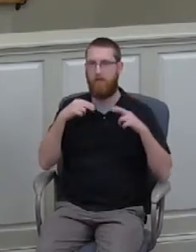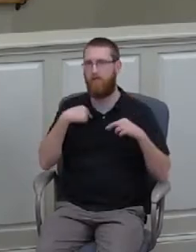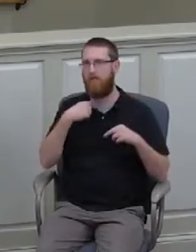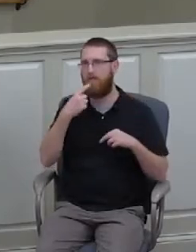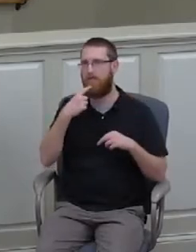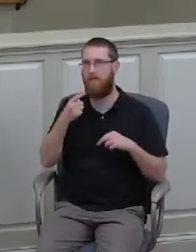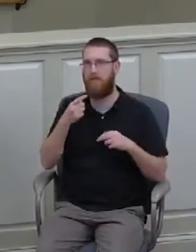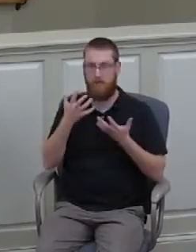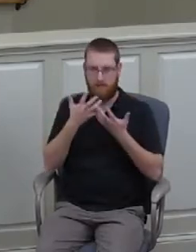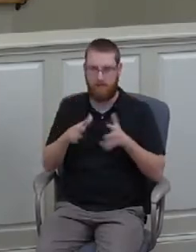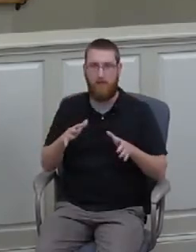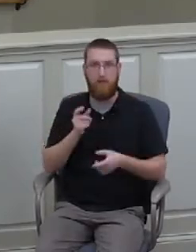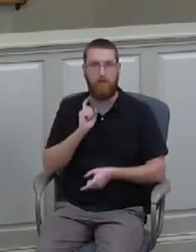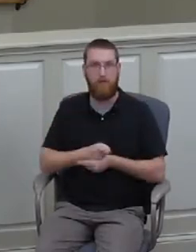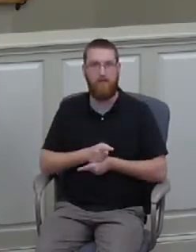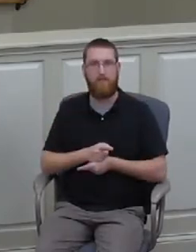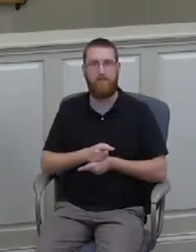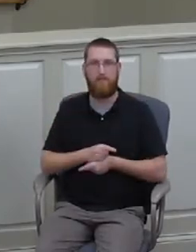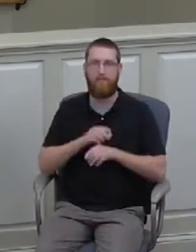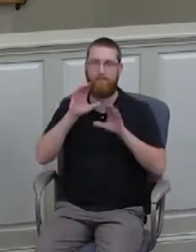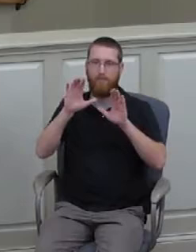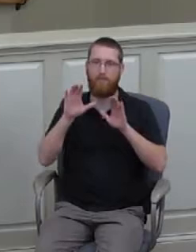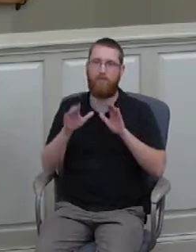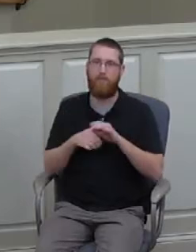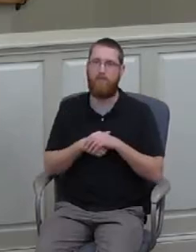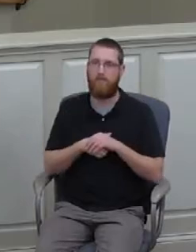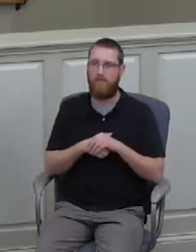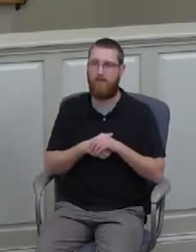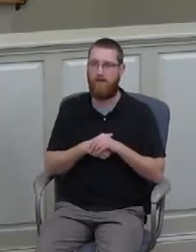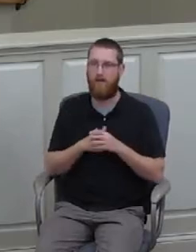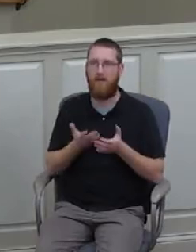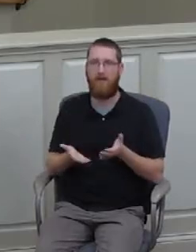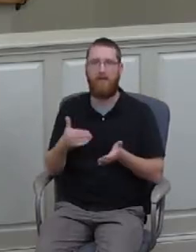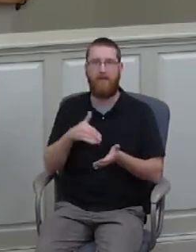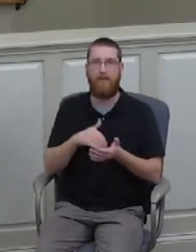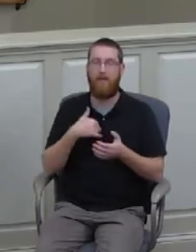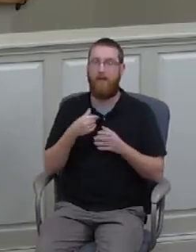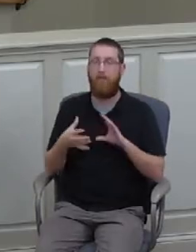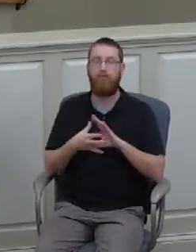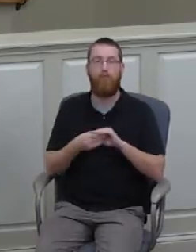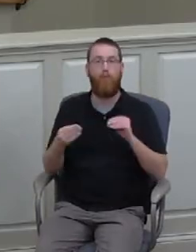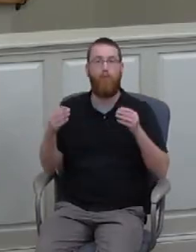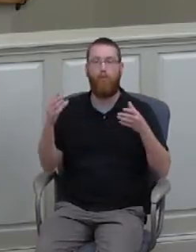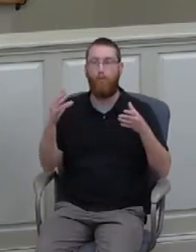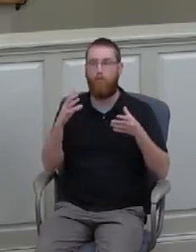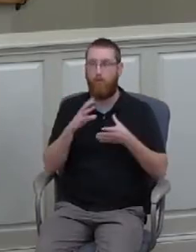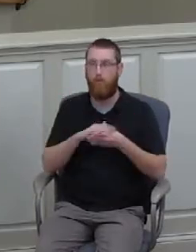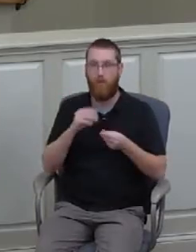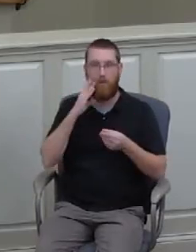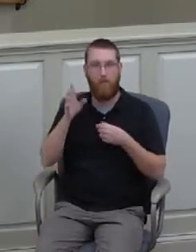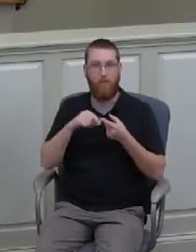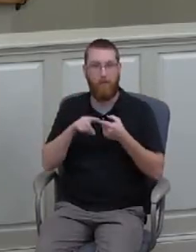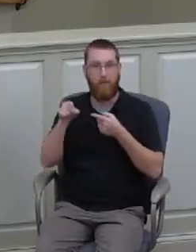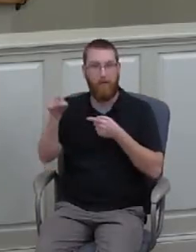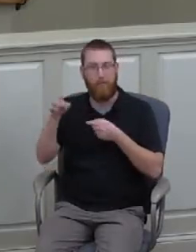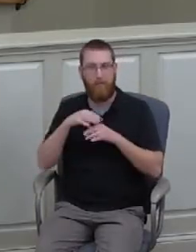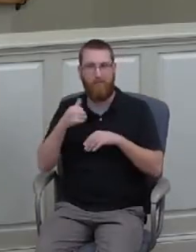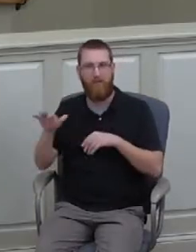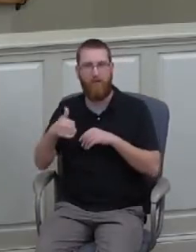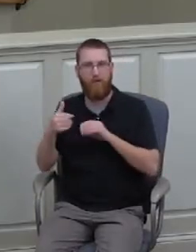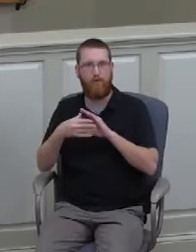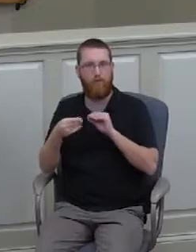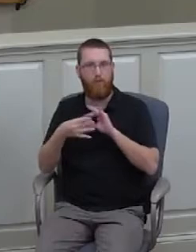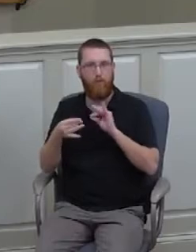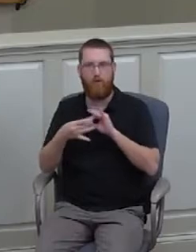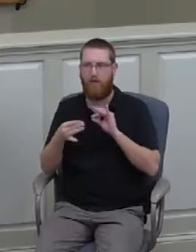I'm done. Right? I don't have too many colorful stories. I don't know about this guy. He may or may not have a colorful